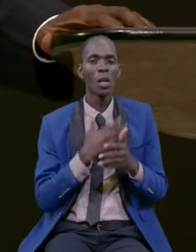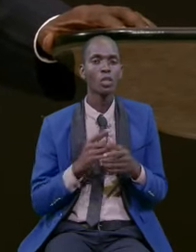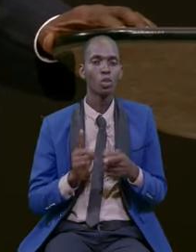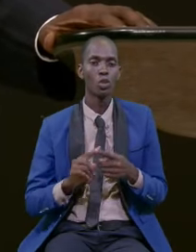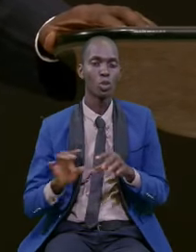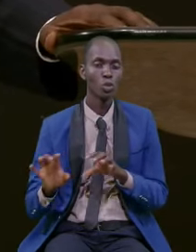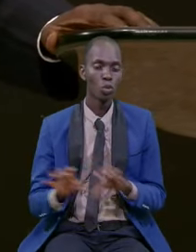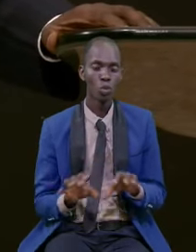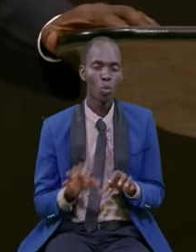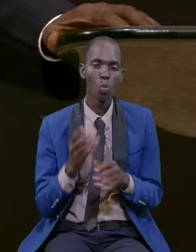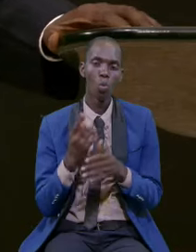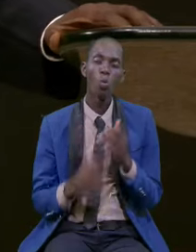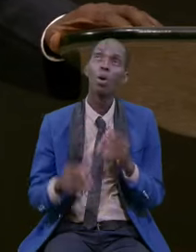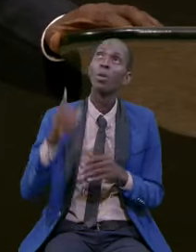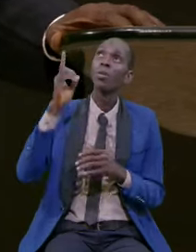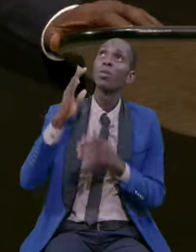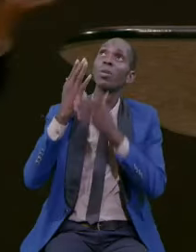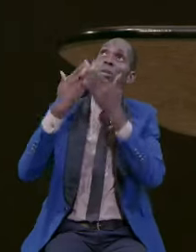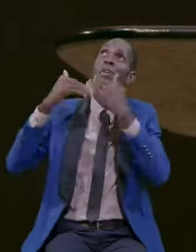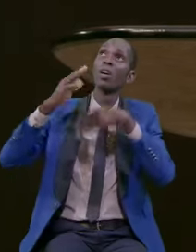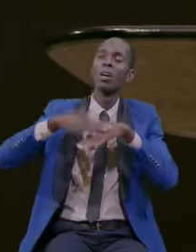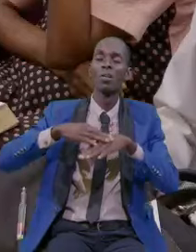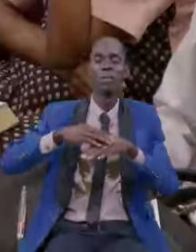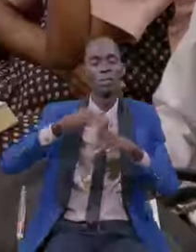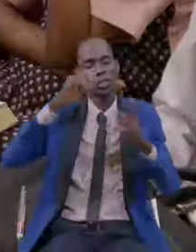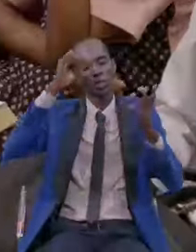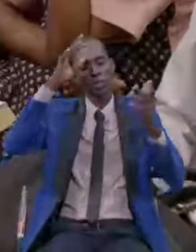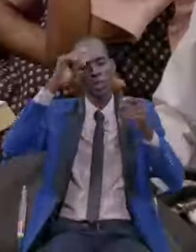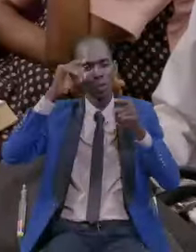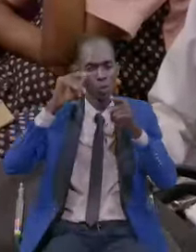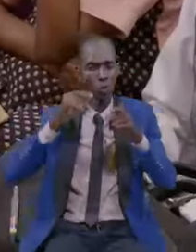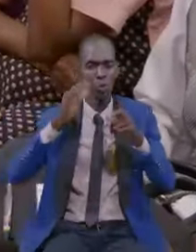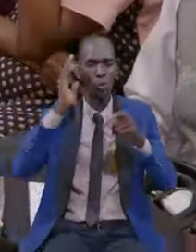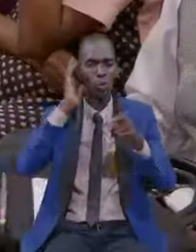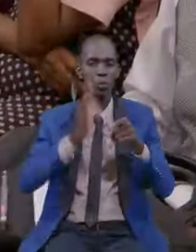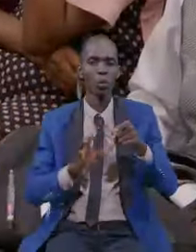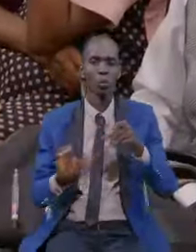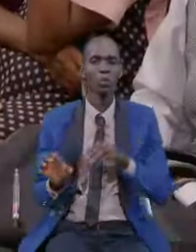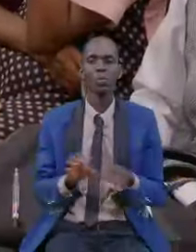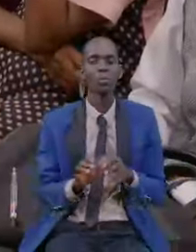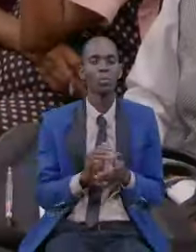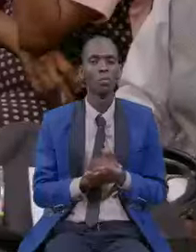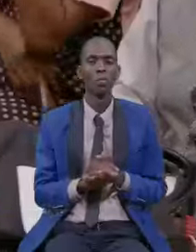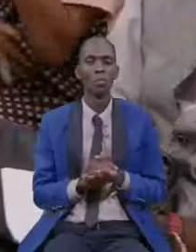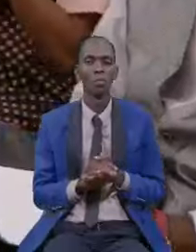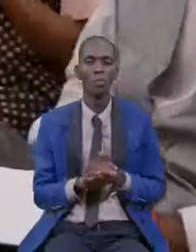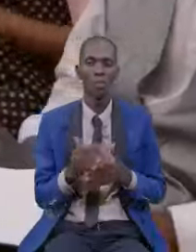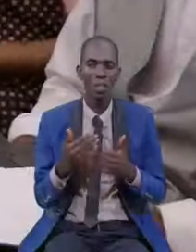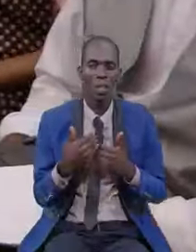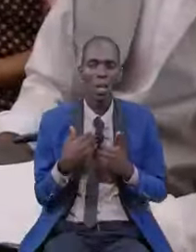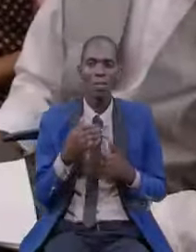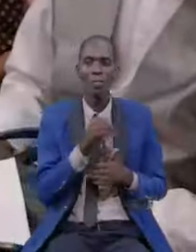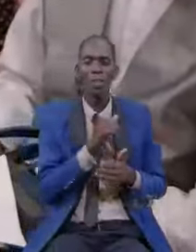heaven expected you will do. And so we have the sanctifying experience